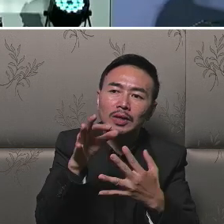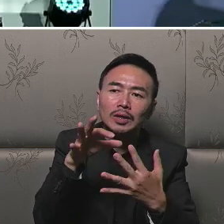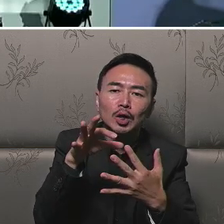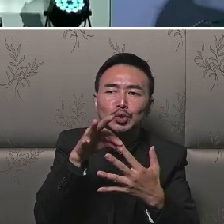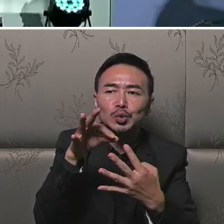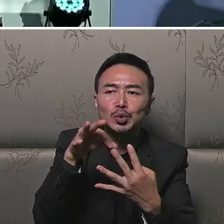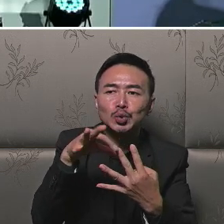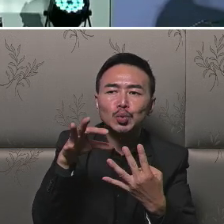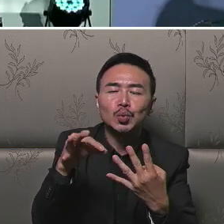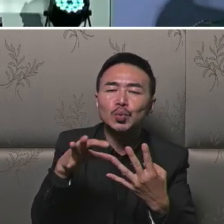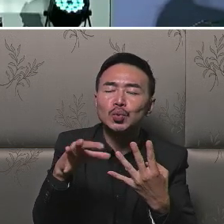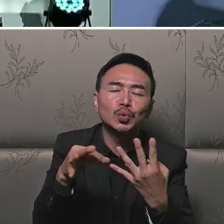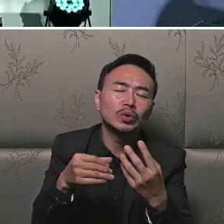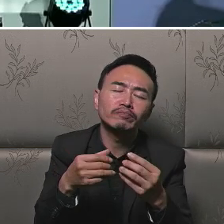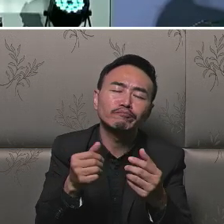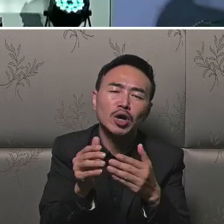Any of you can go first.